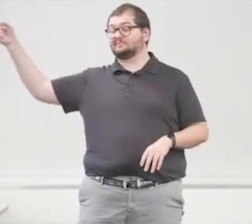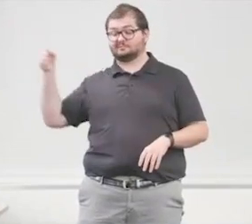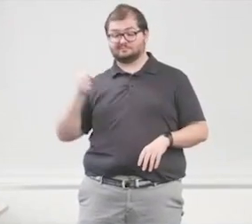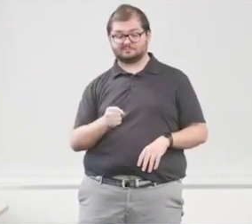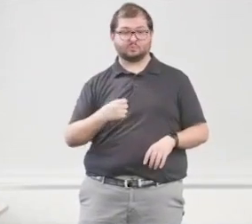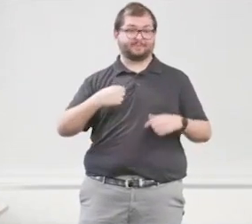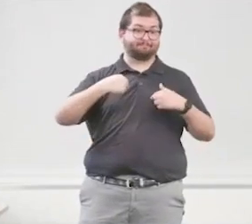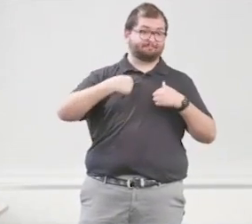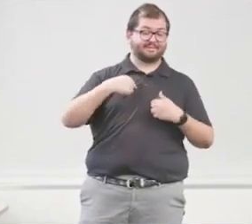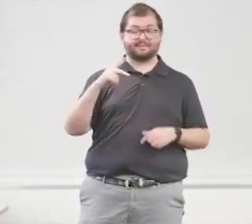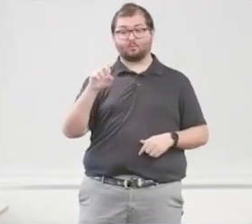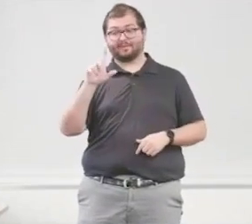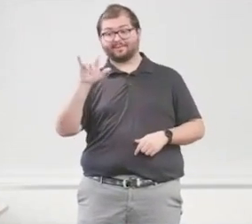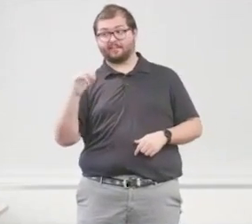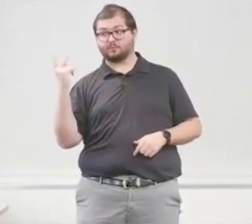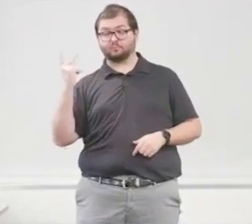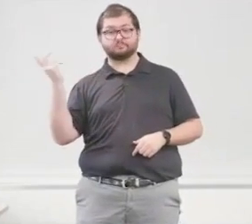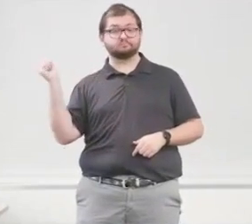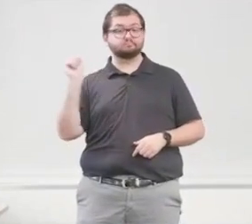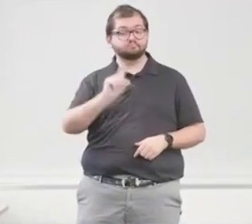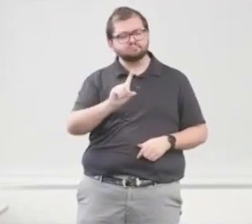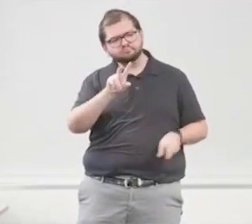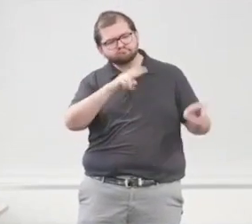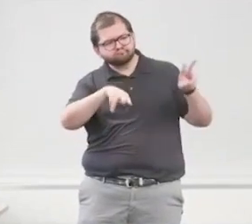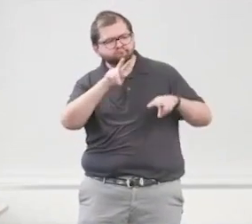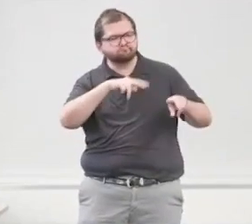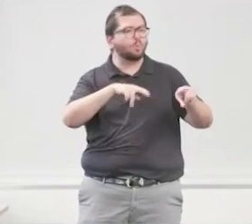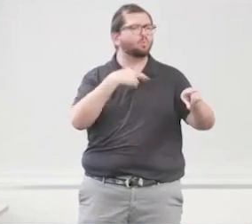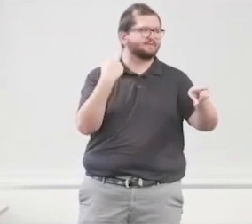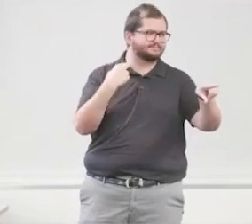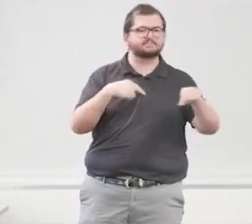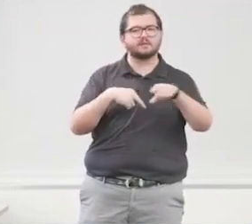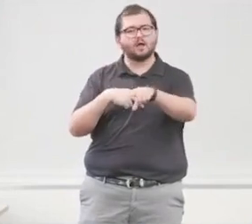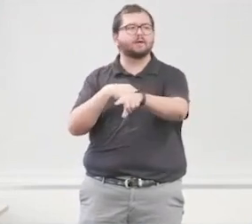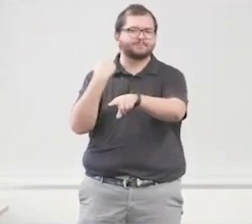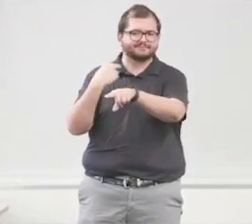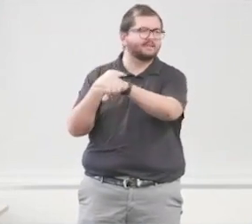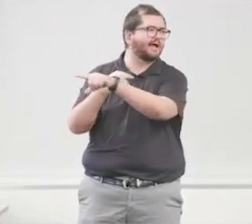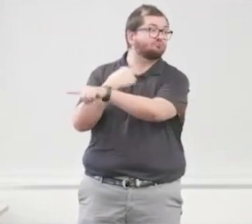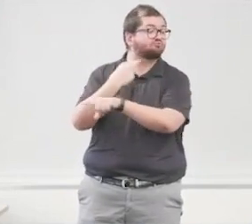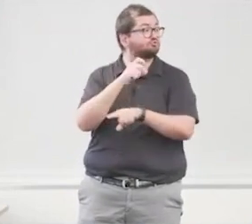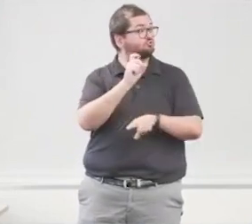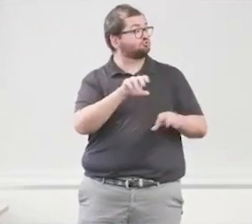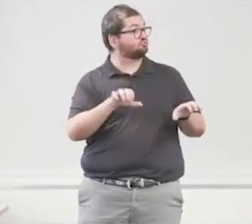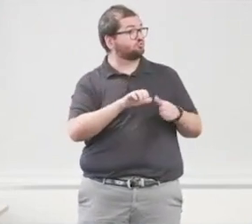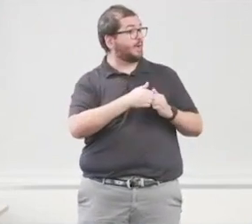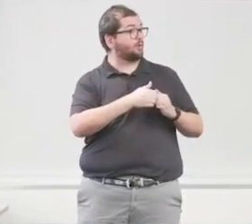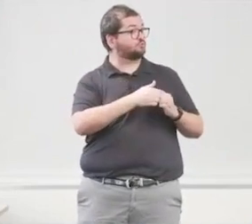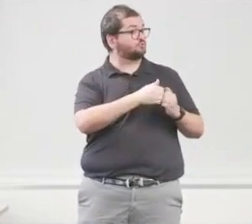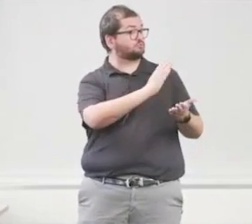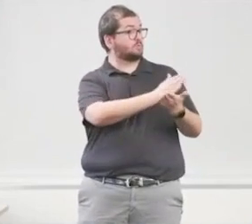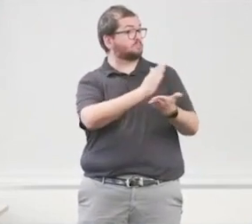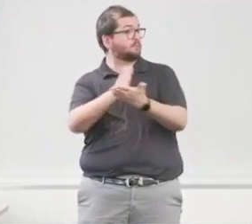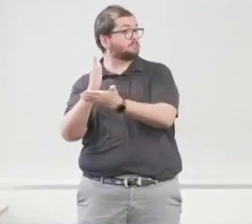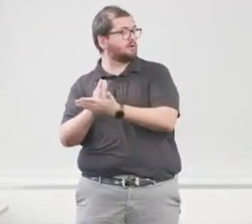Kelly or I, we can come in and help you identify those risks and give you some recommendations on how you can mitigate those risks or come up with compensating